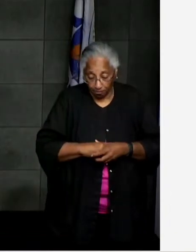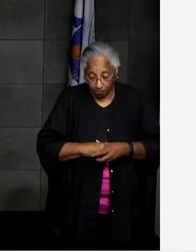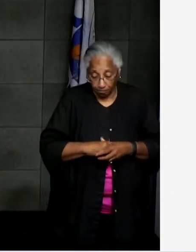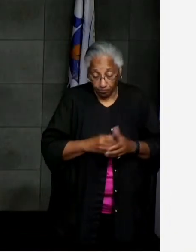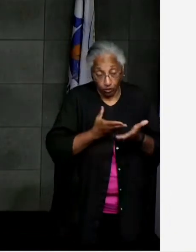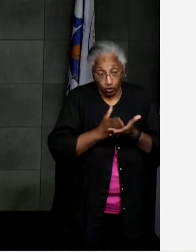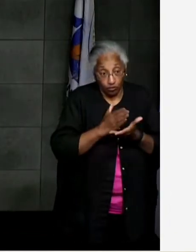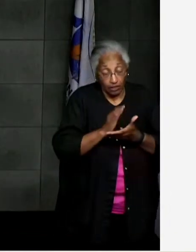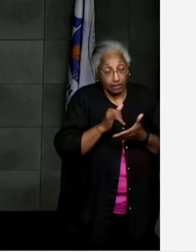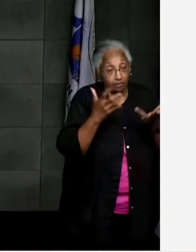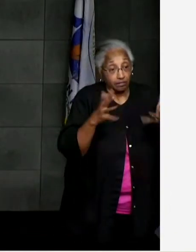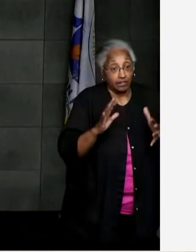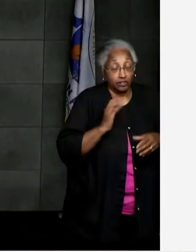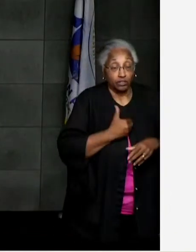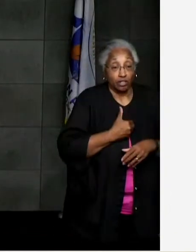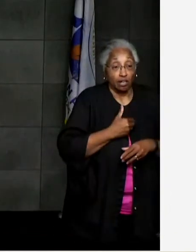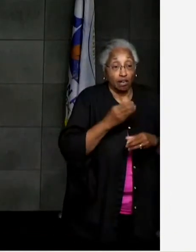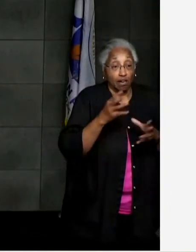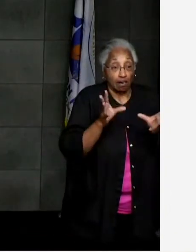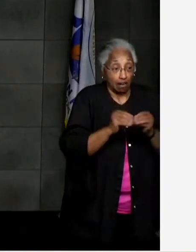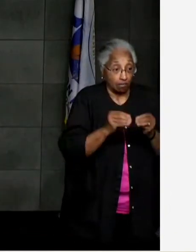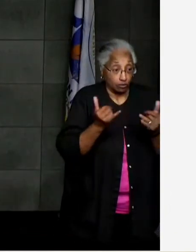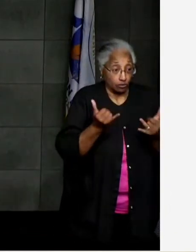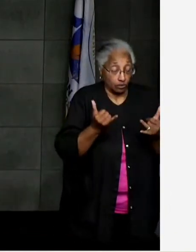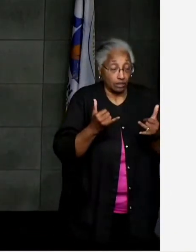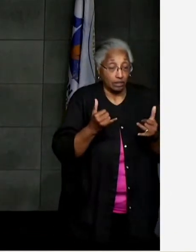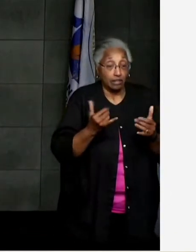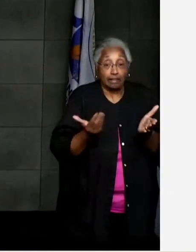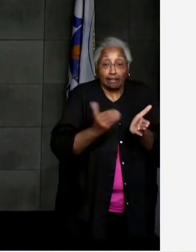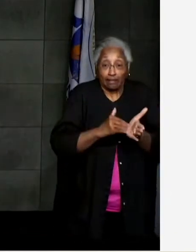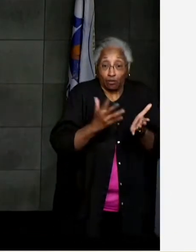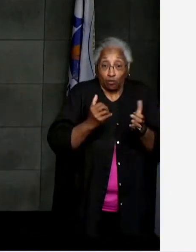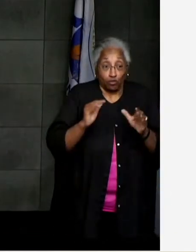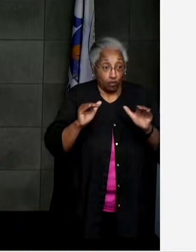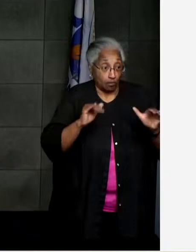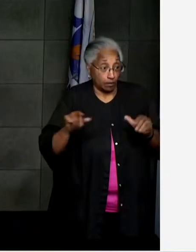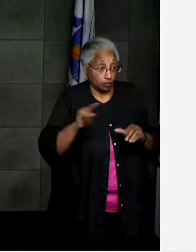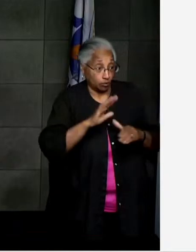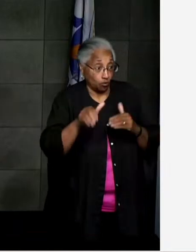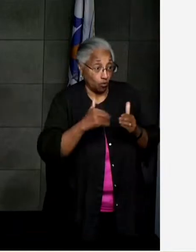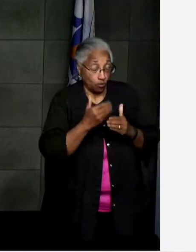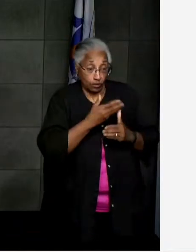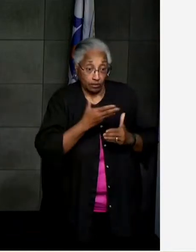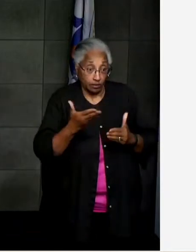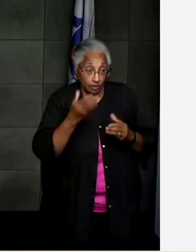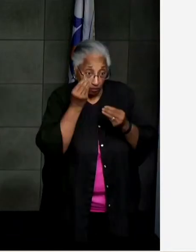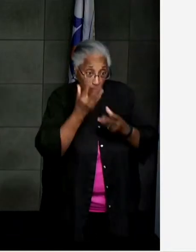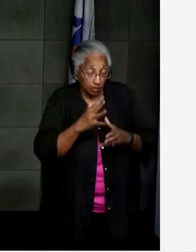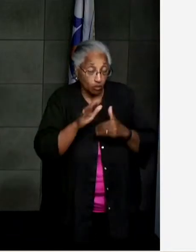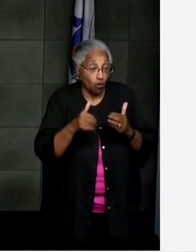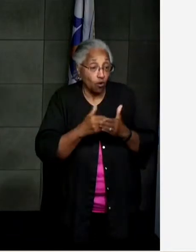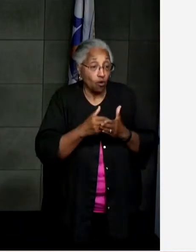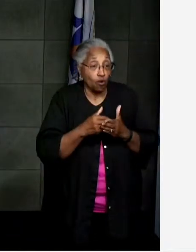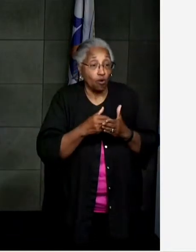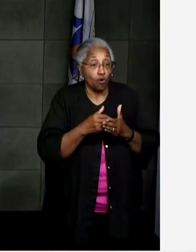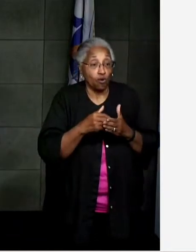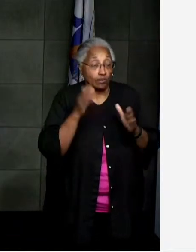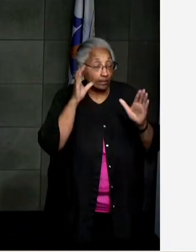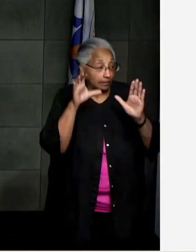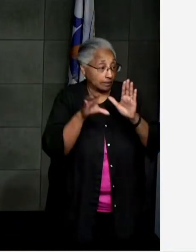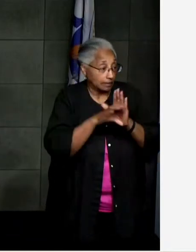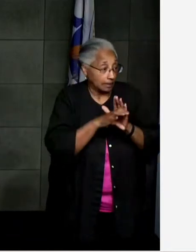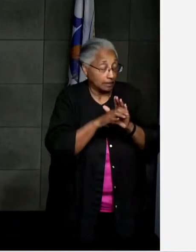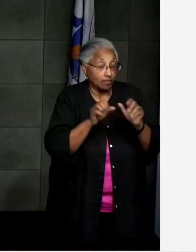All right, that concludes our press conference for today. And once again, I'd like to remind you that all materials, all the graphic slides are available